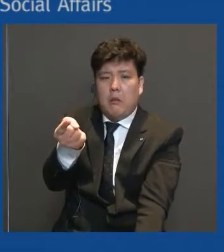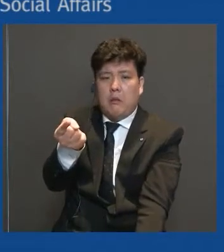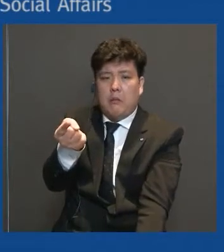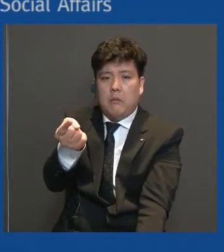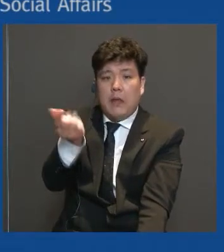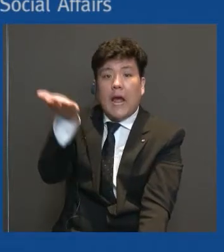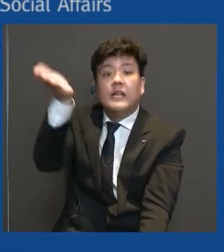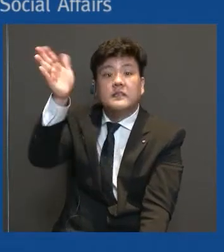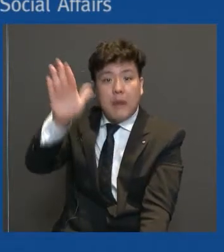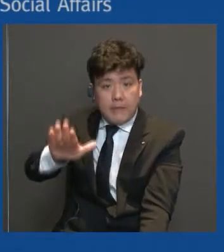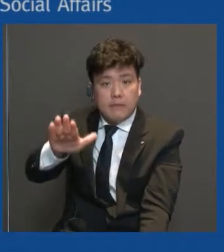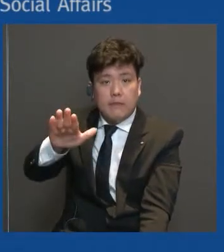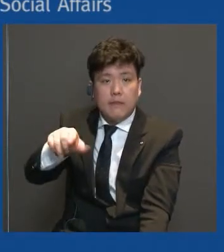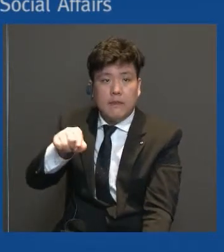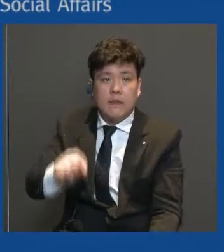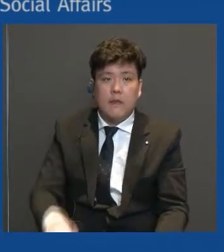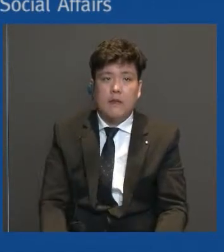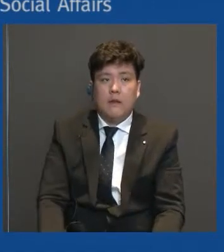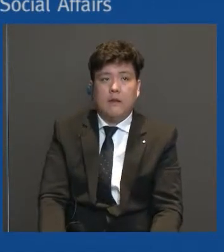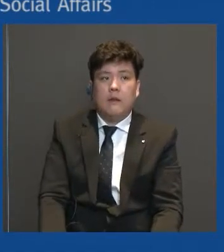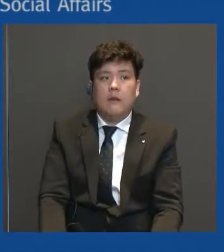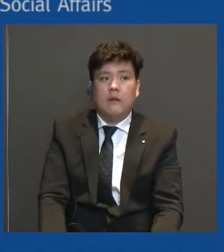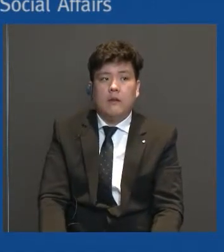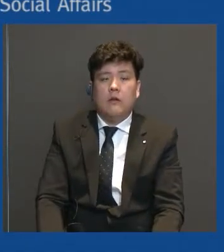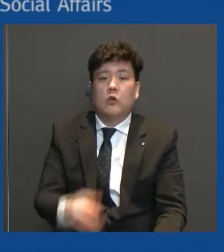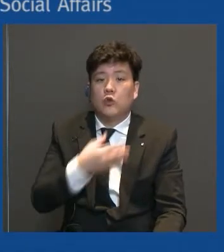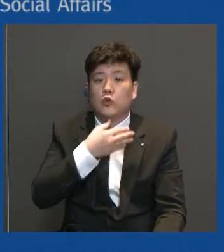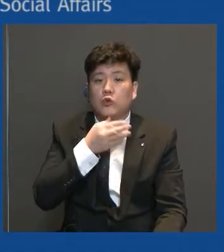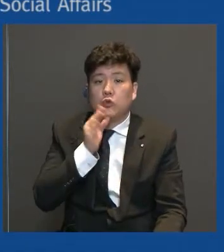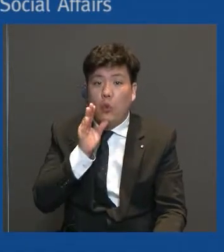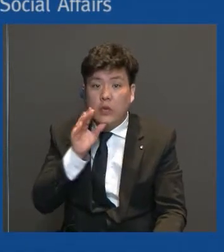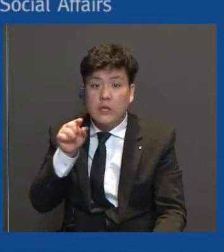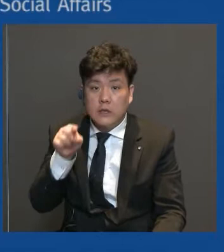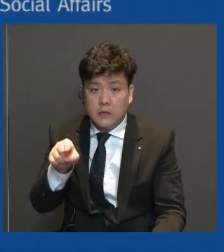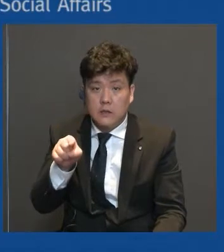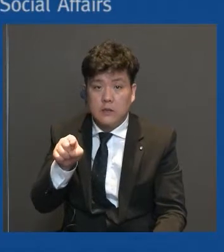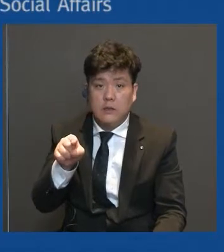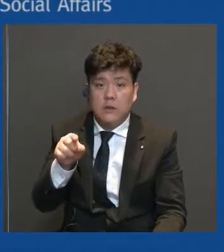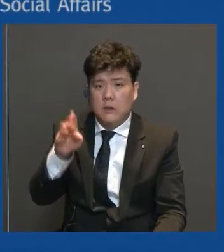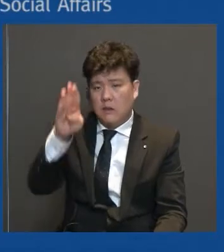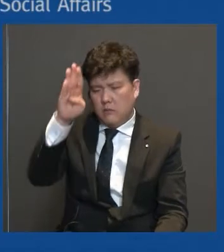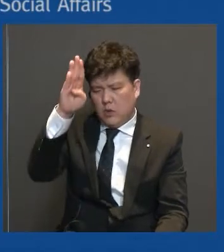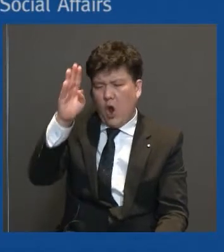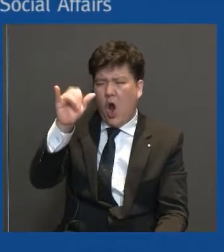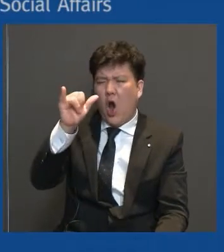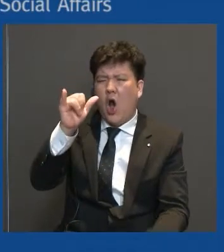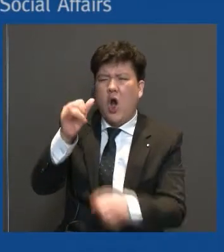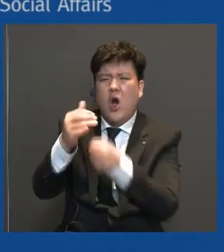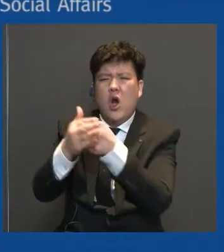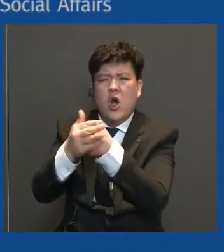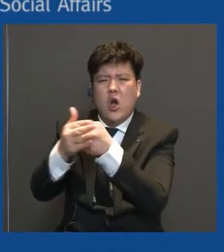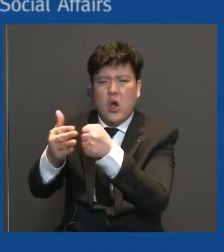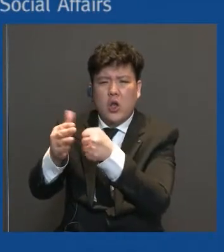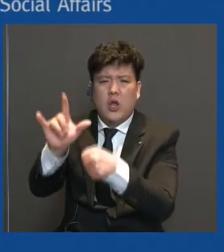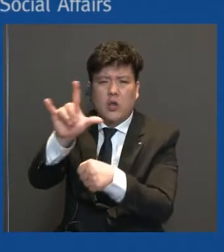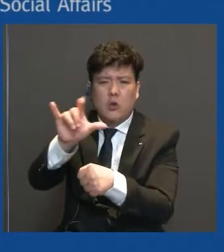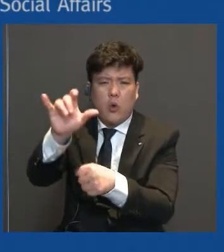because of their pre-existing health conditions, despite of their fear of COVID-19.